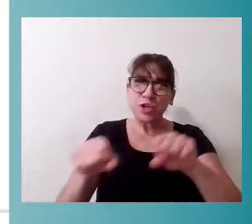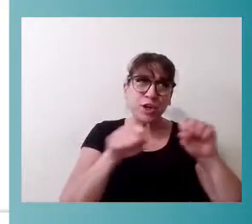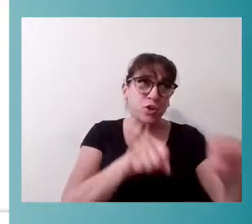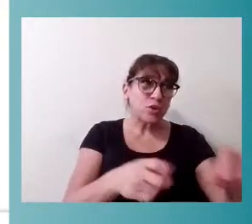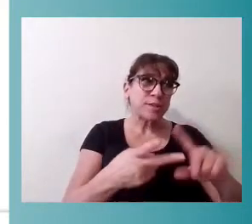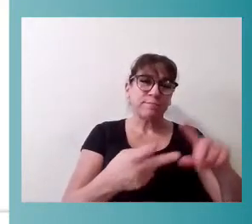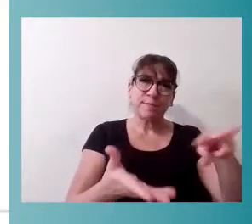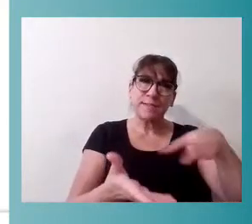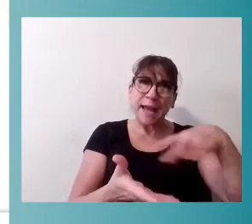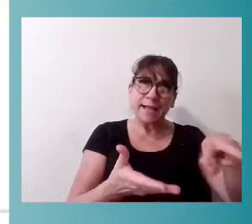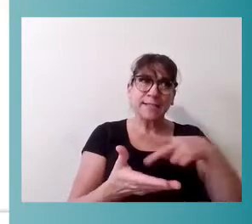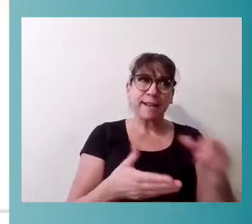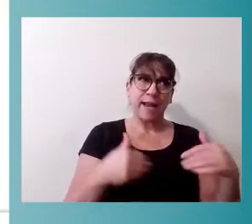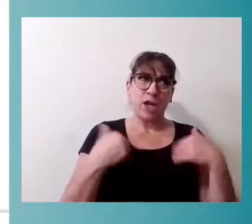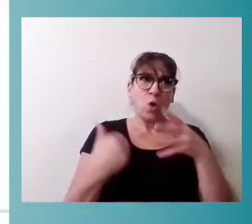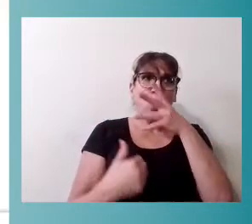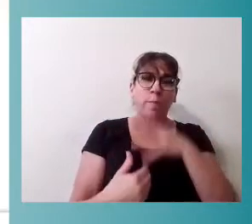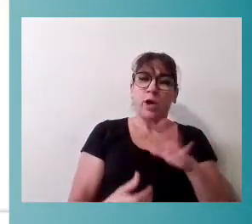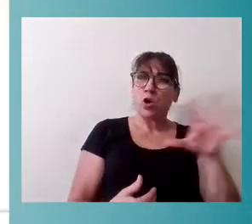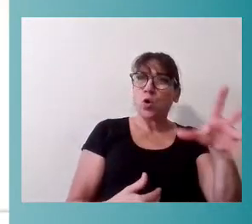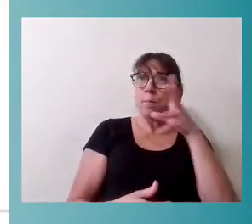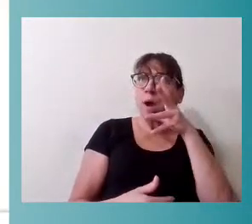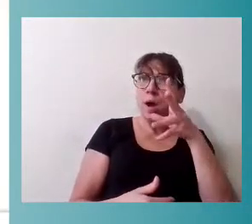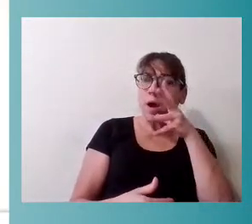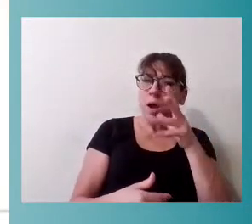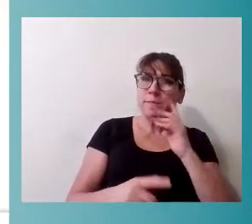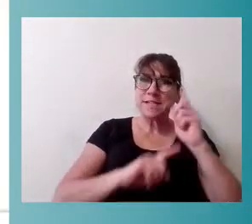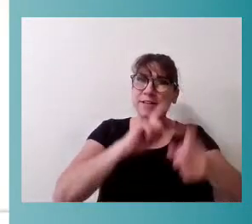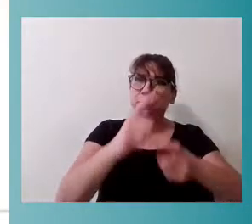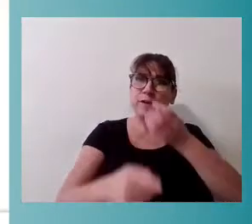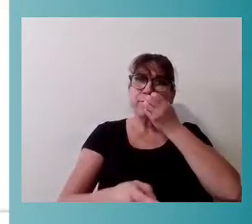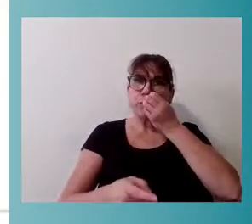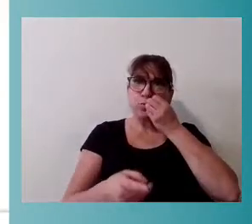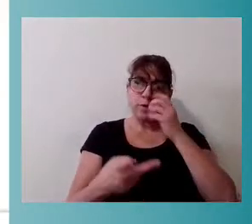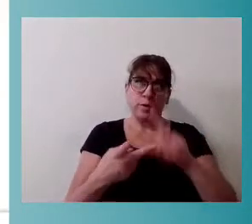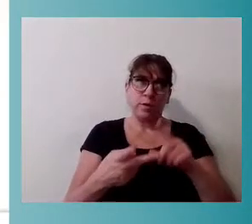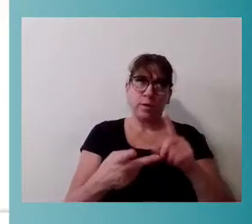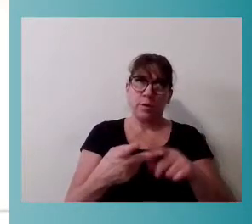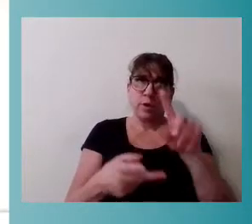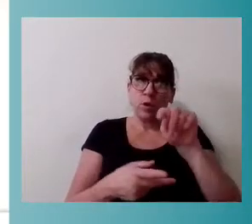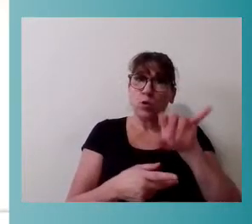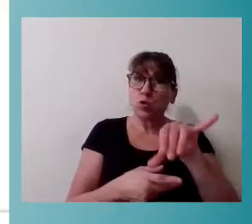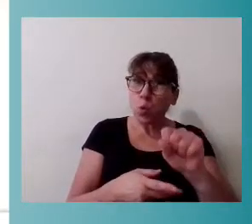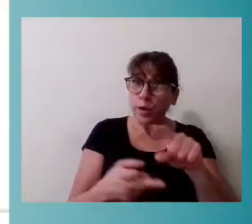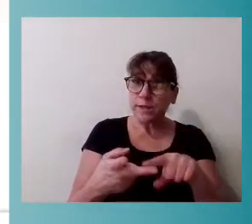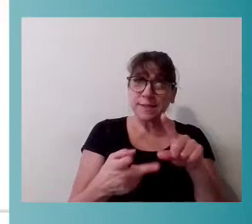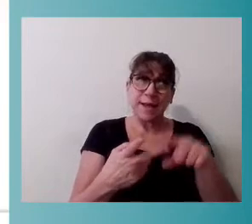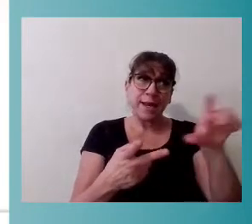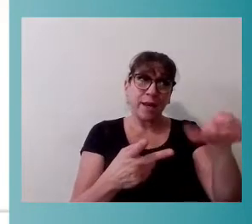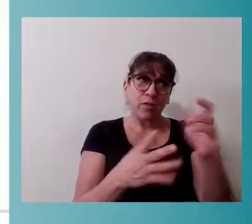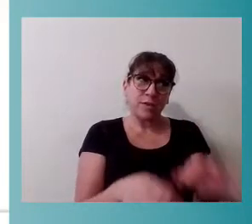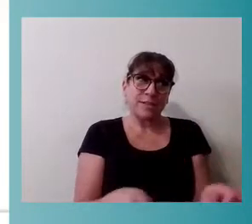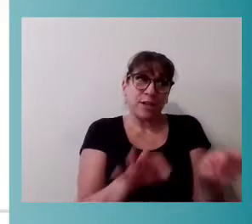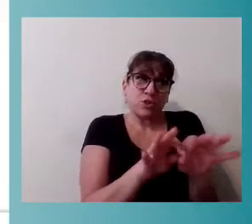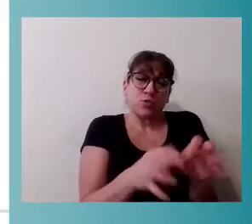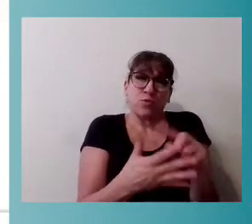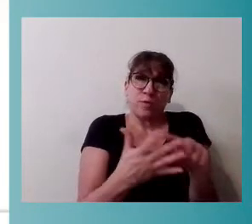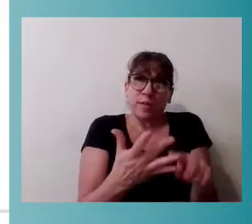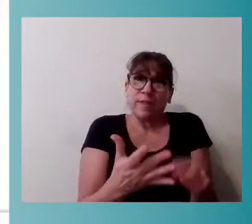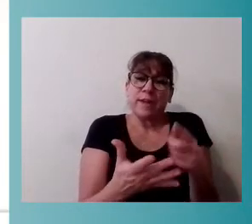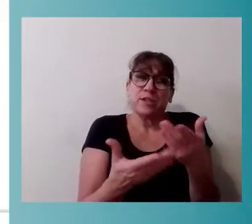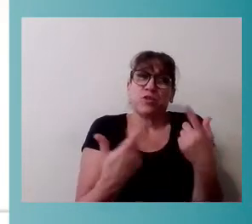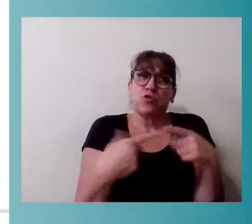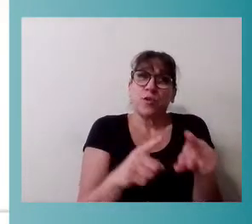can find this young lady and her mom delivering food, toys, and other essentials during their free